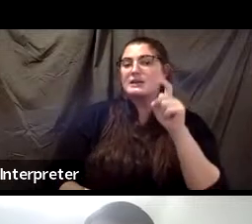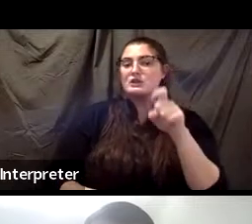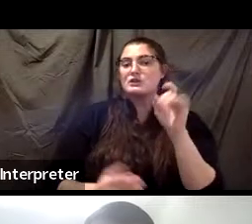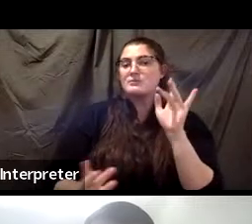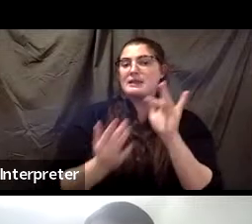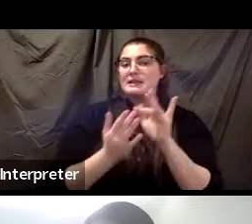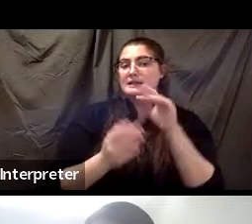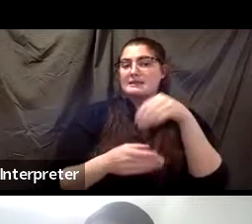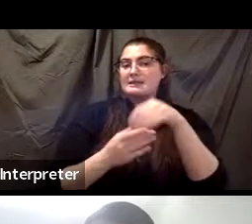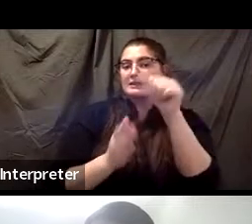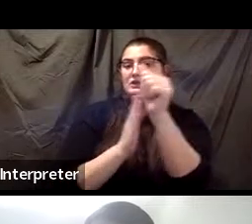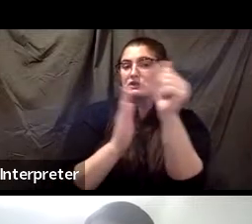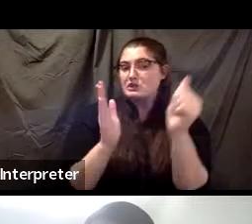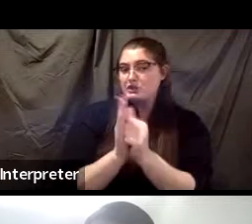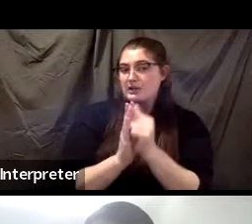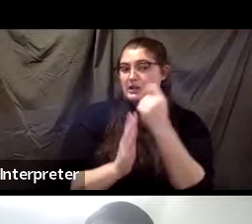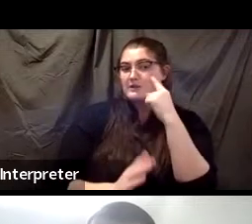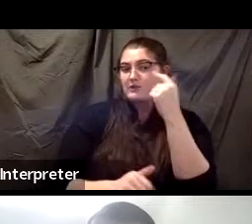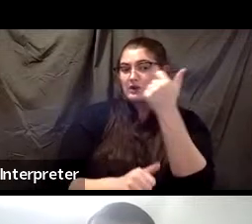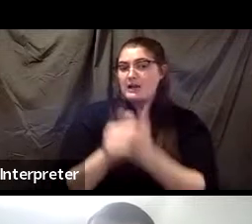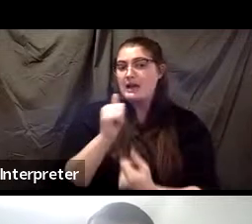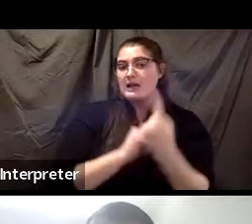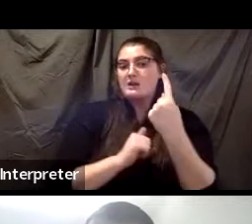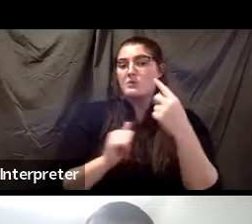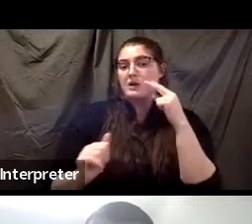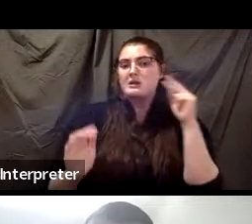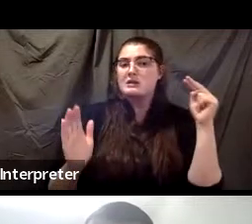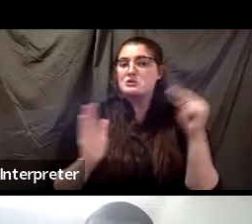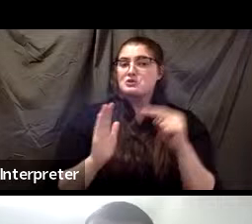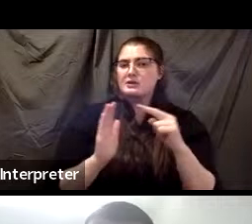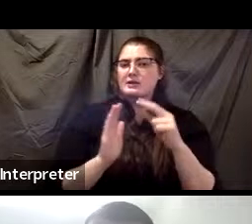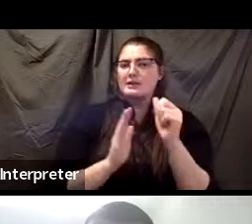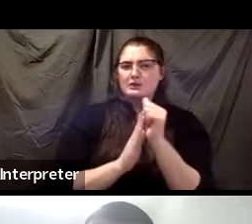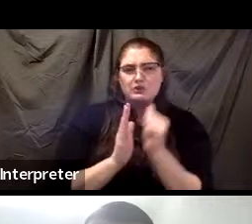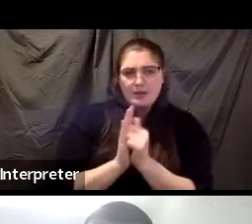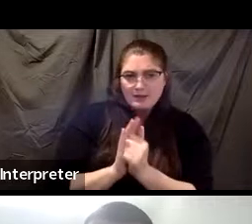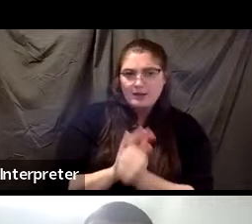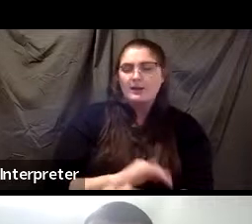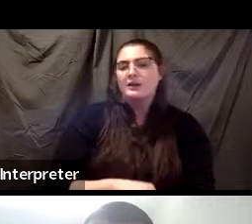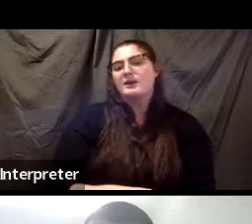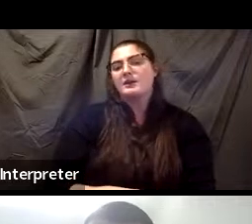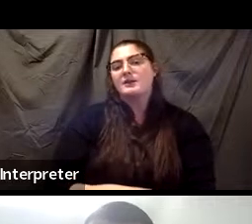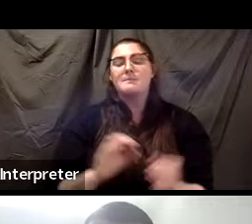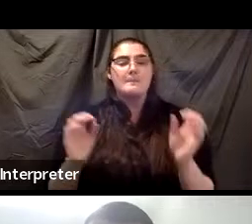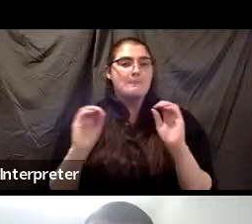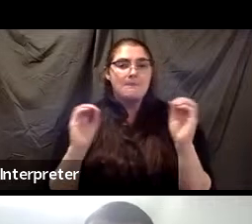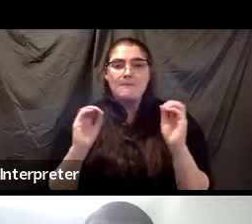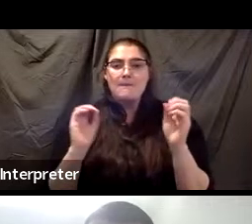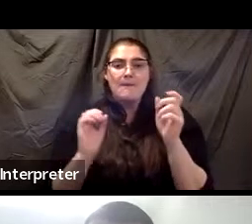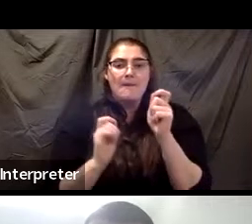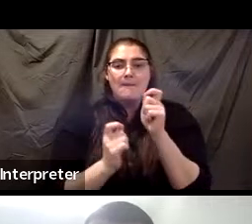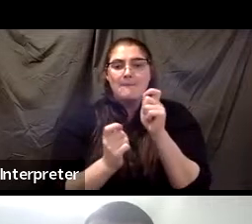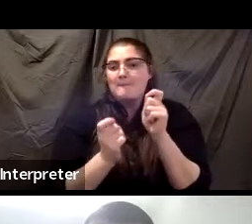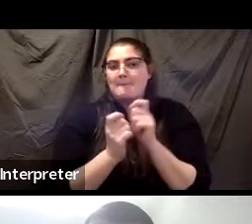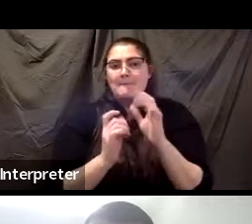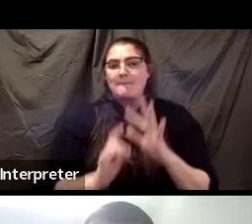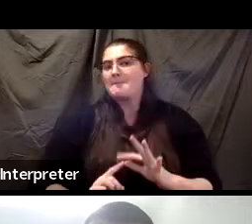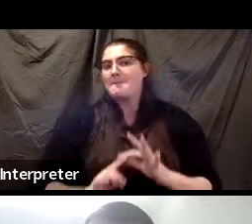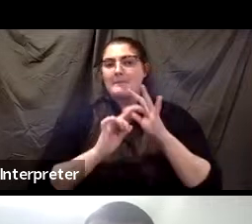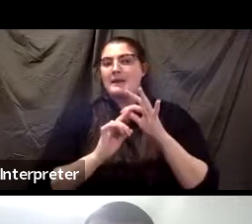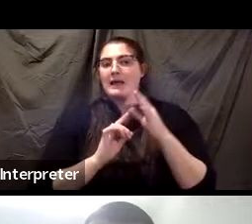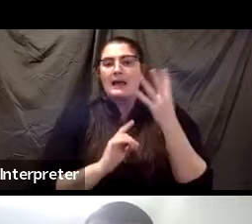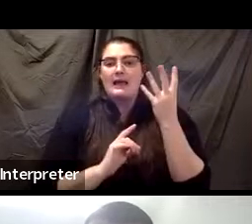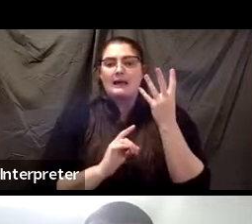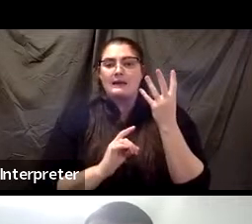the agenda for anyone who is looking in on our agenda. Nothing particularly noteworthy here outside of the fact that